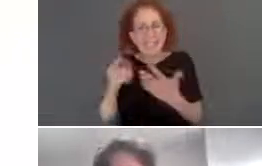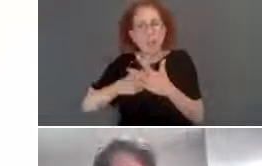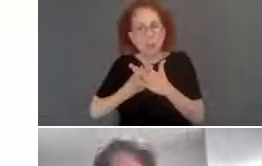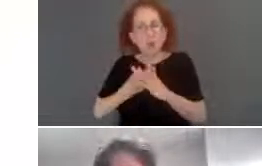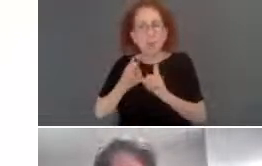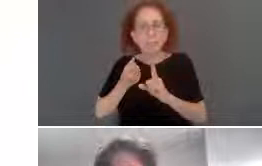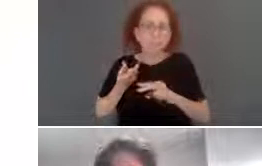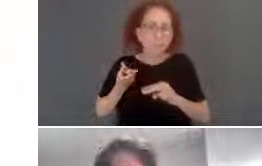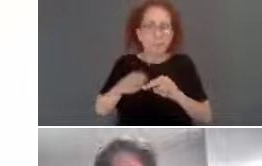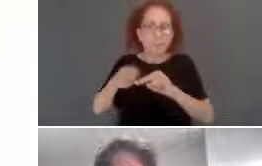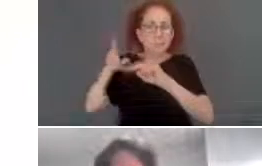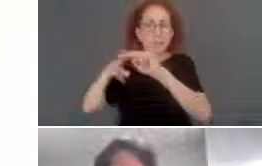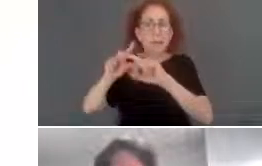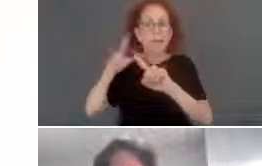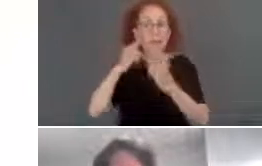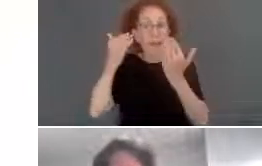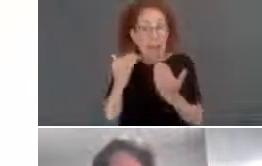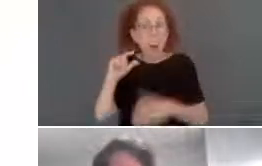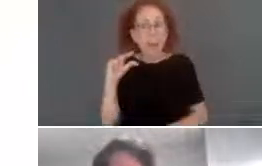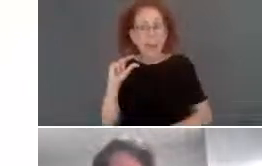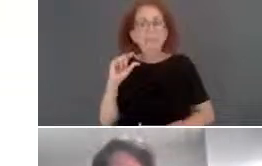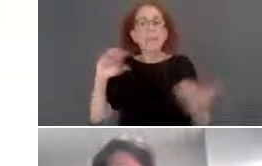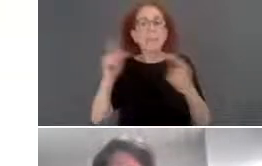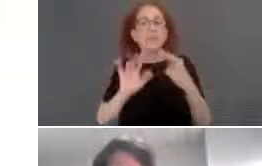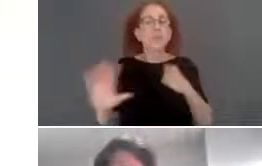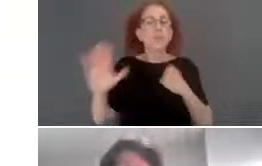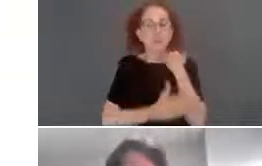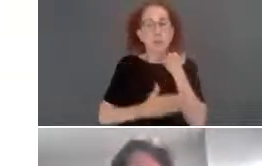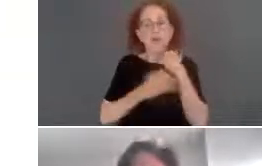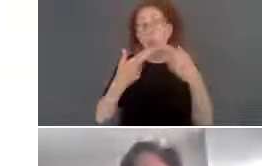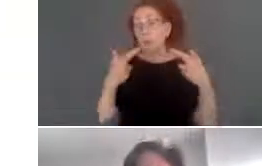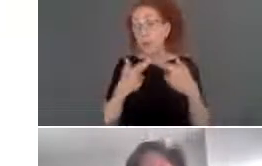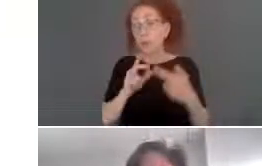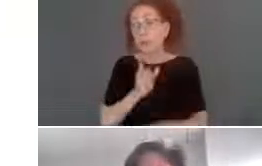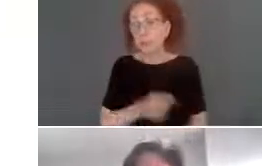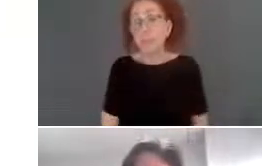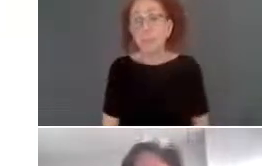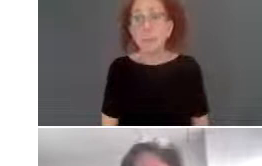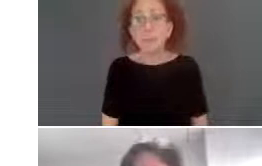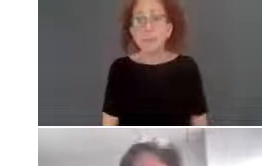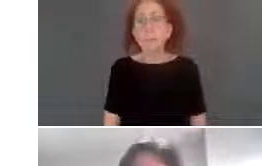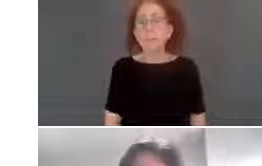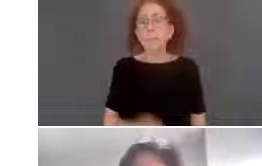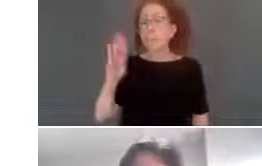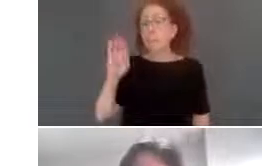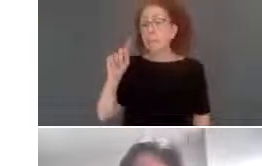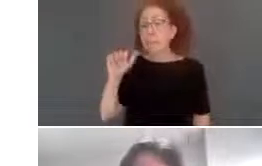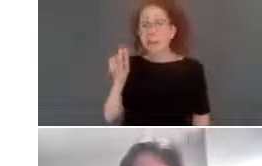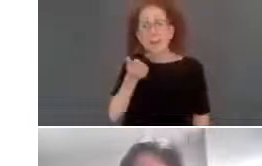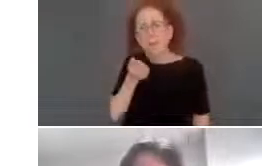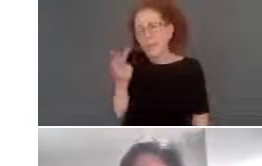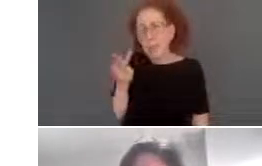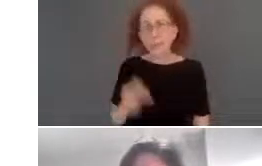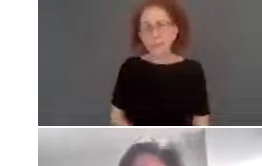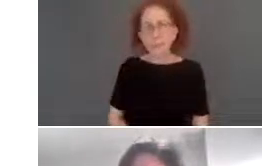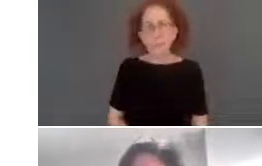smaller proportion of cases as compared to the rest of the country or even the region. And we've had very, very few beta that have been